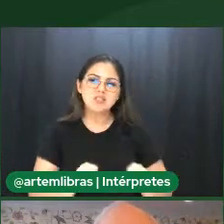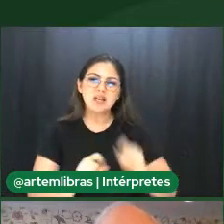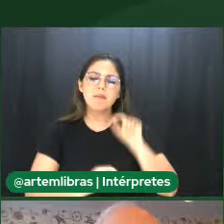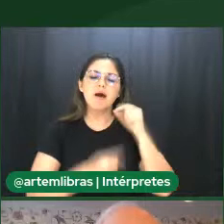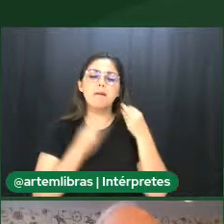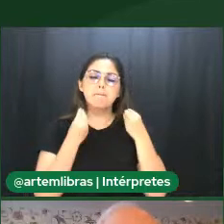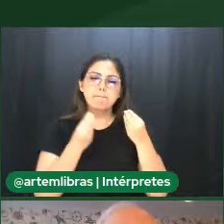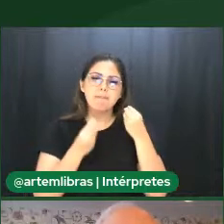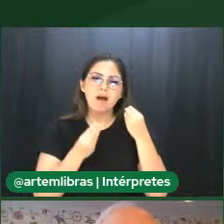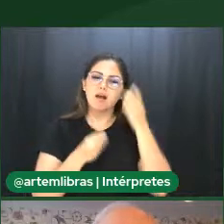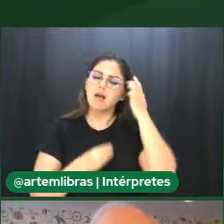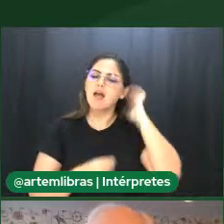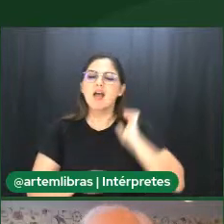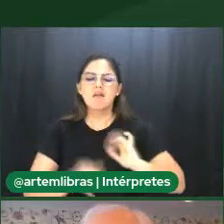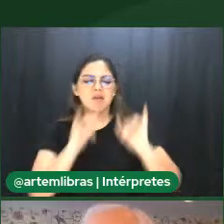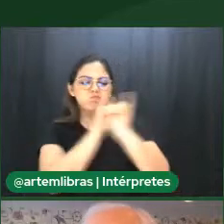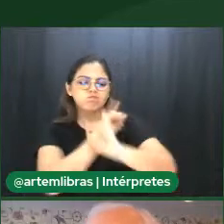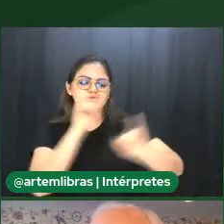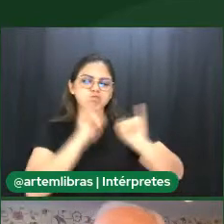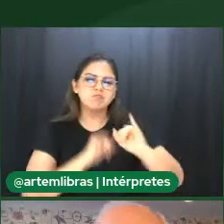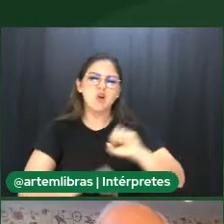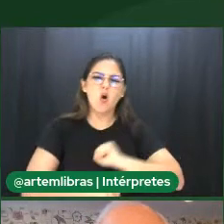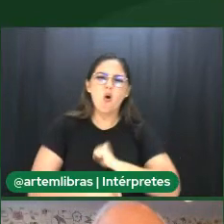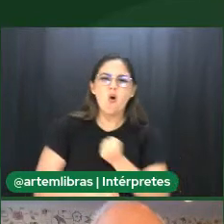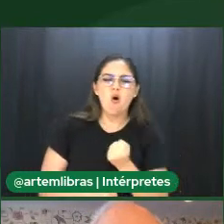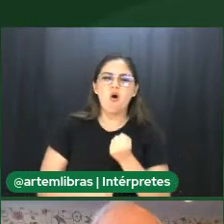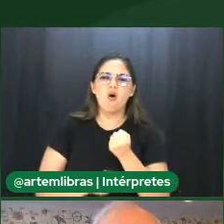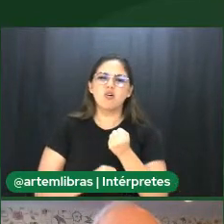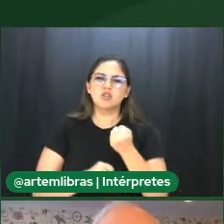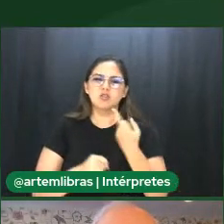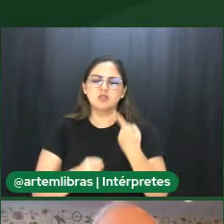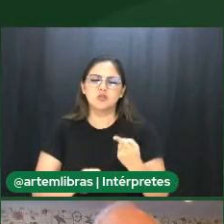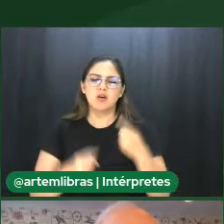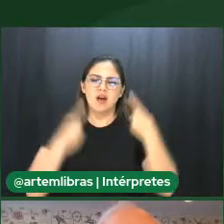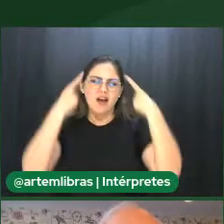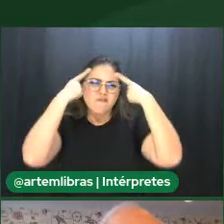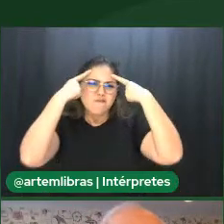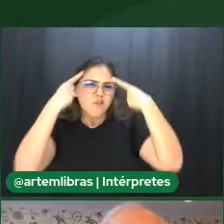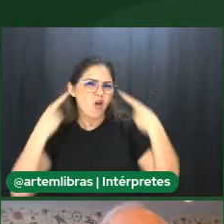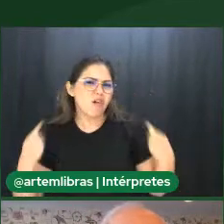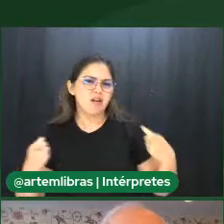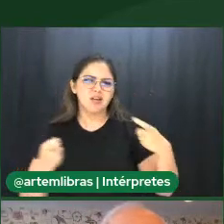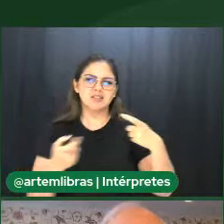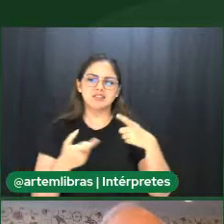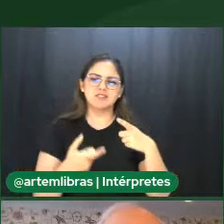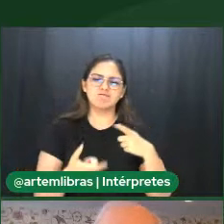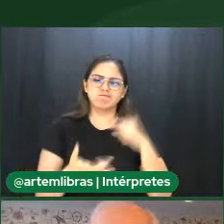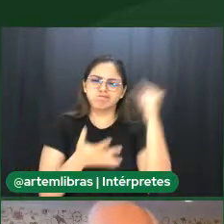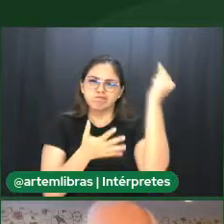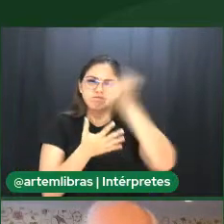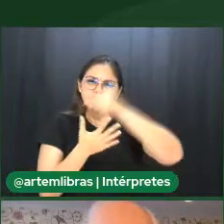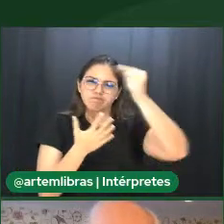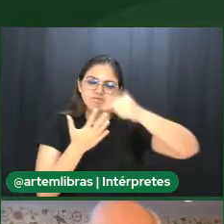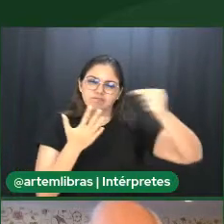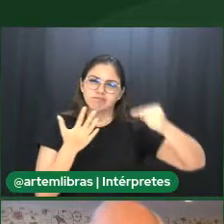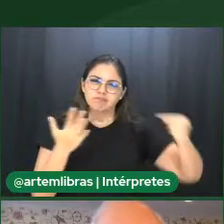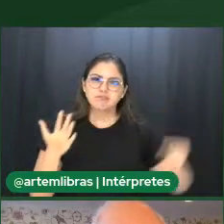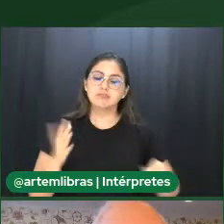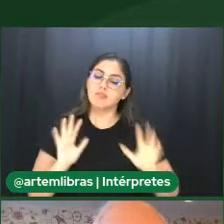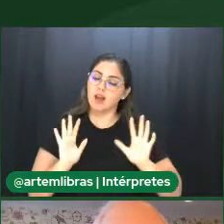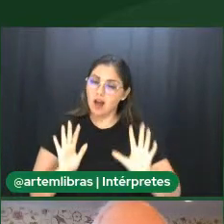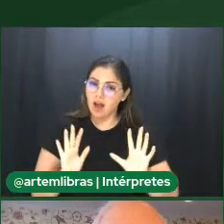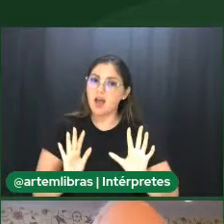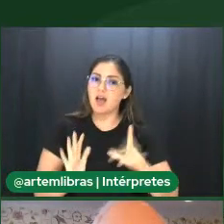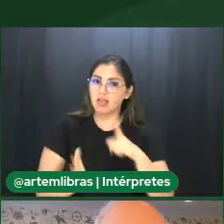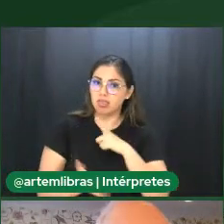inspiring violence and terrorism. These are dangerous forces. It won't be the algorithms that